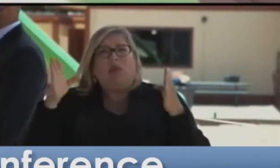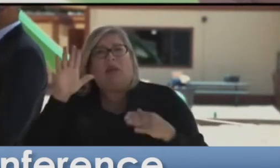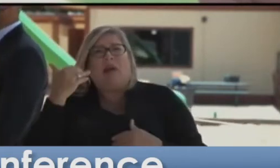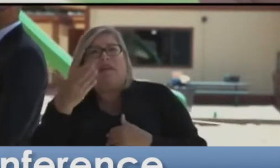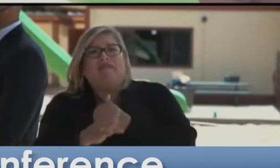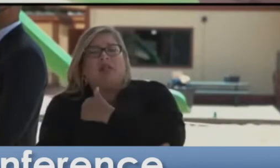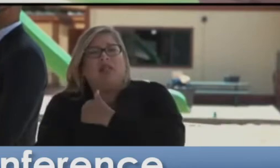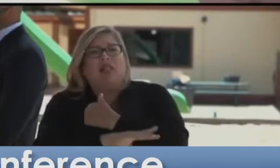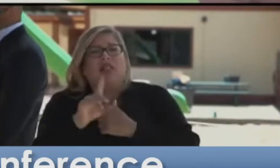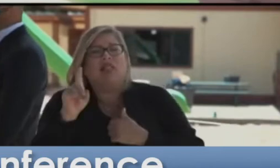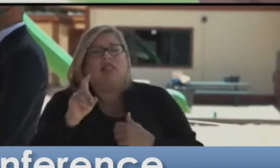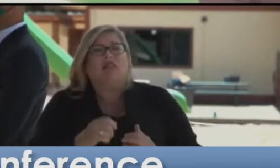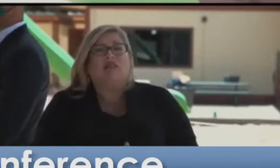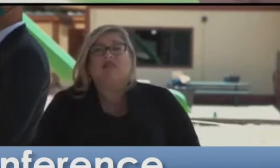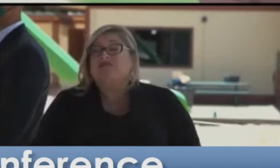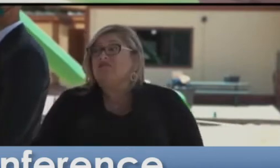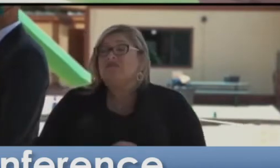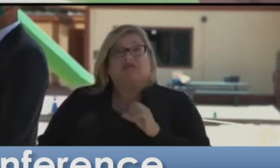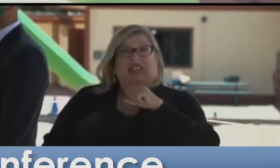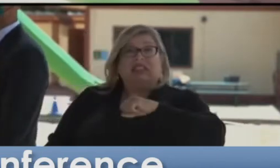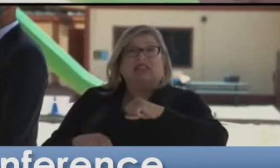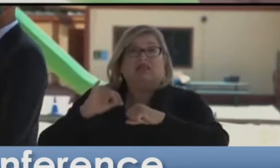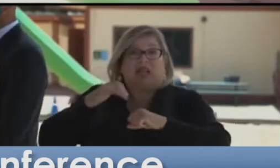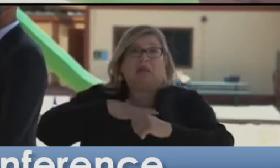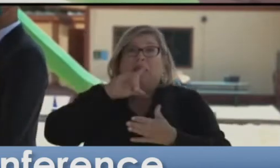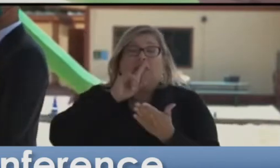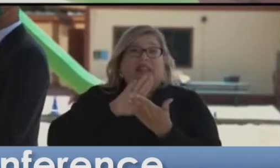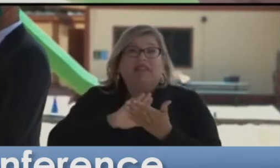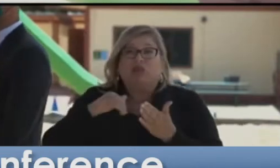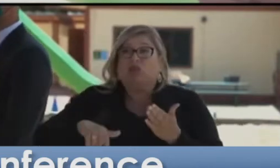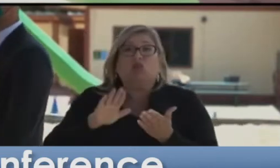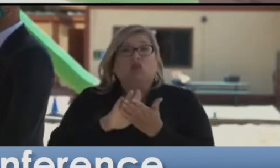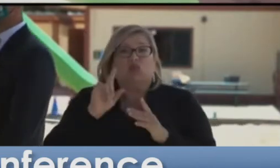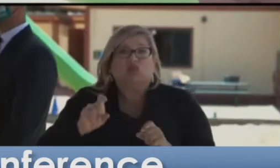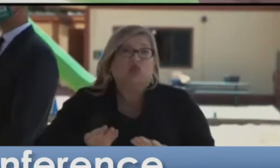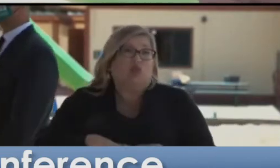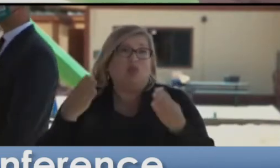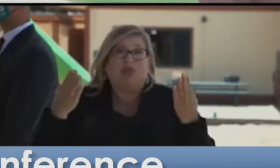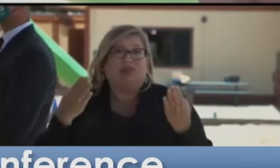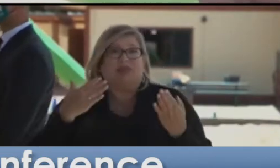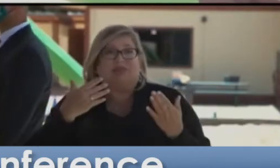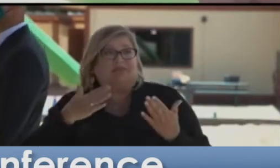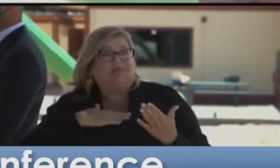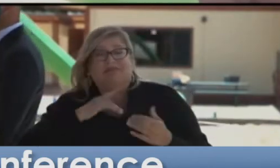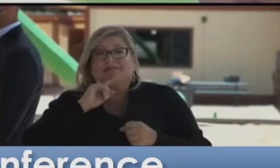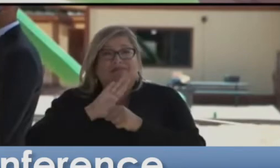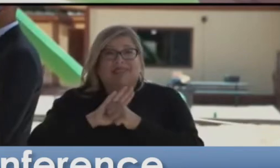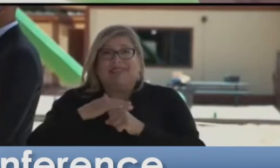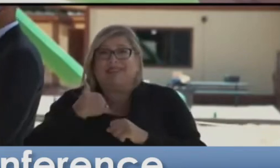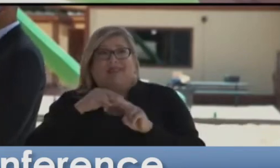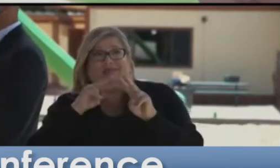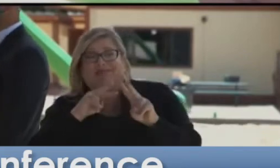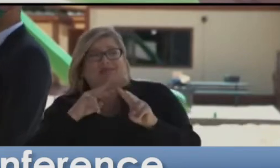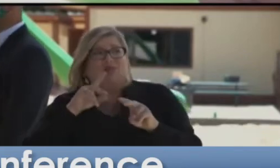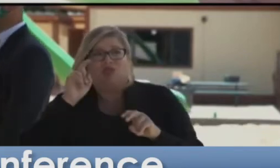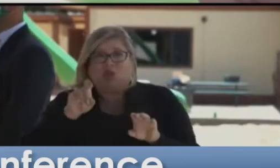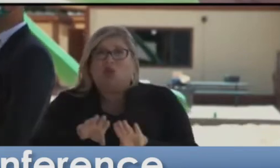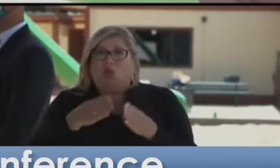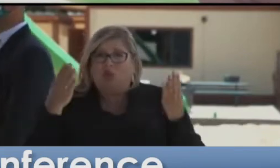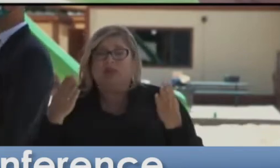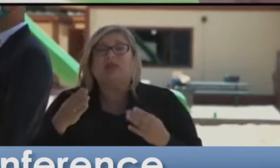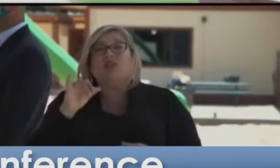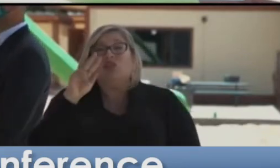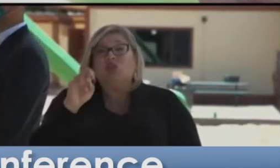my belief. That's our commitment, it's our resolve, it's our expectation. And it's codified June